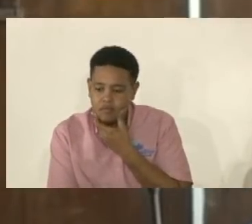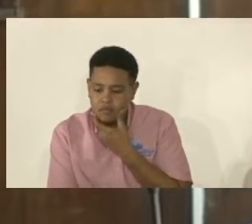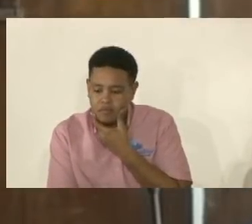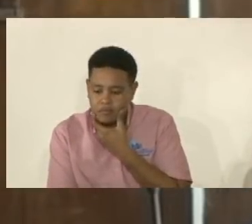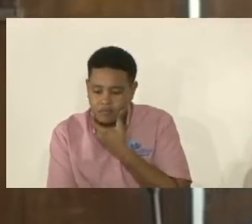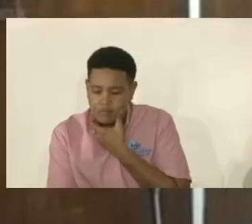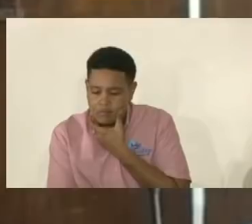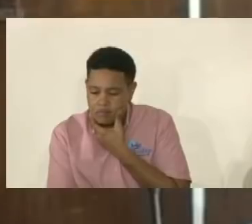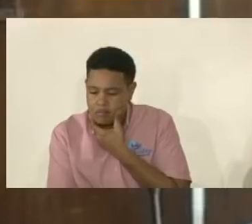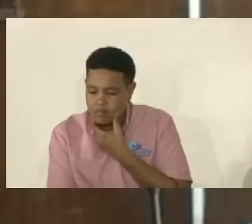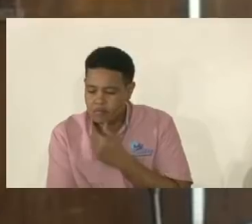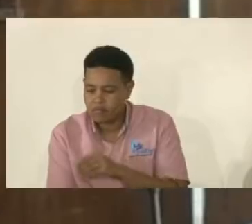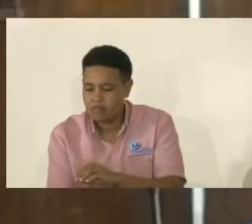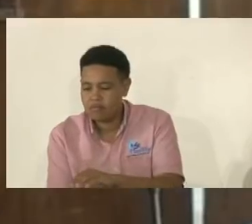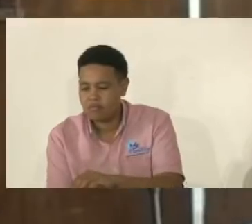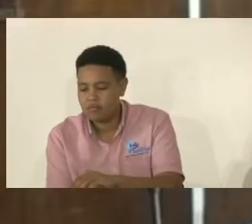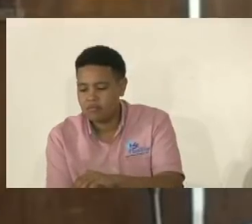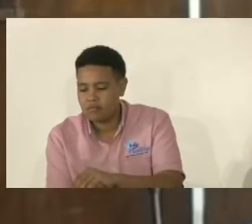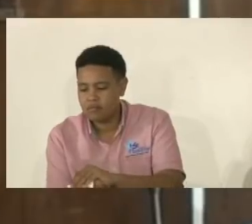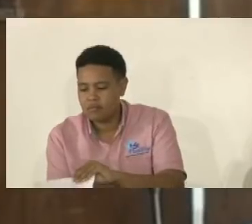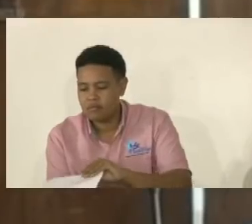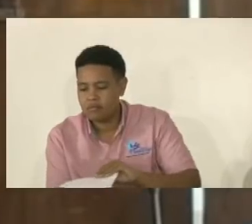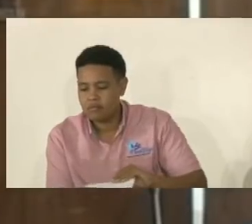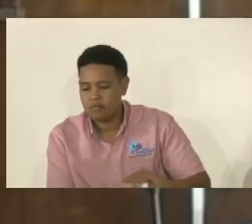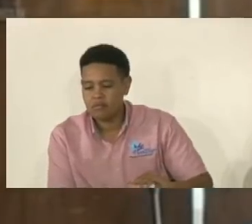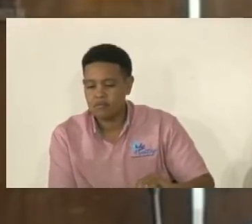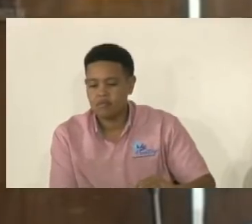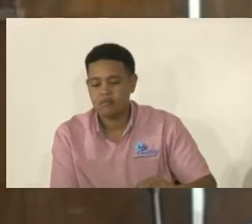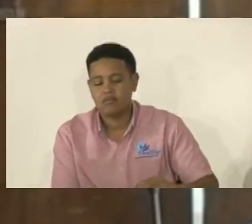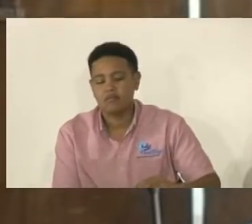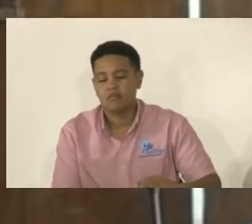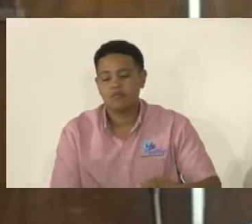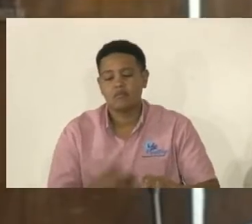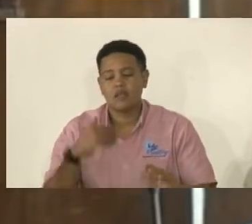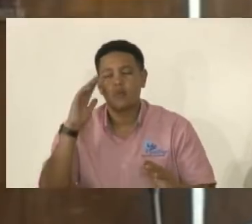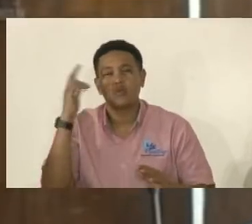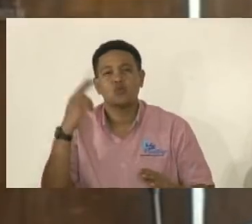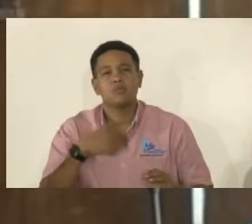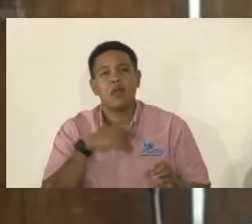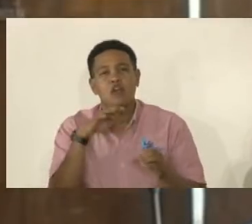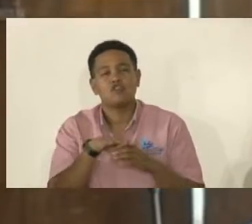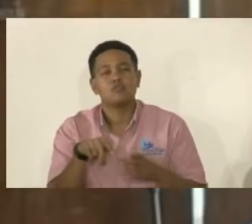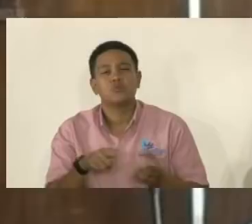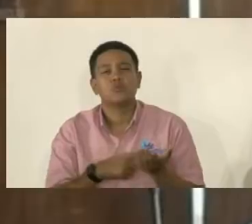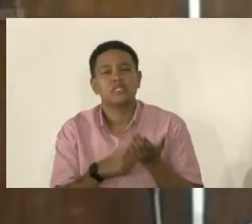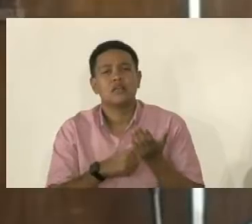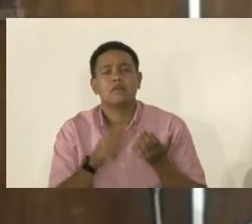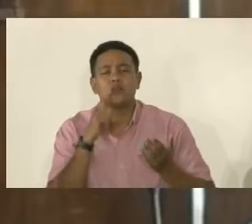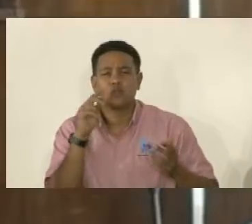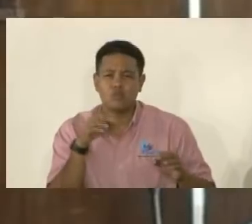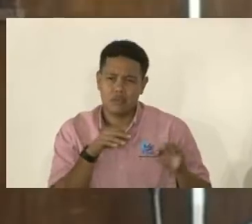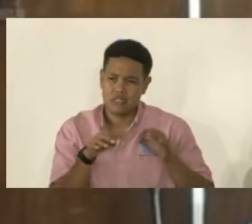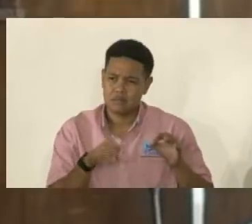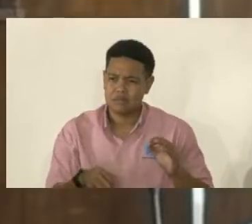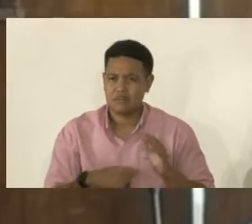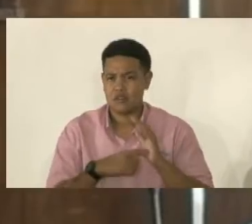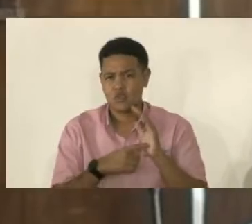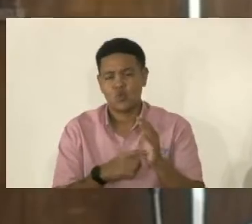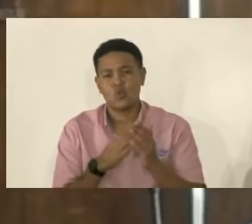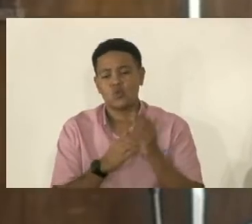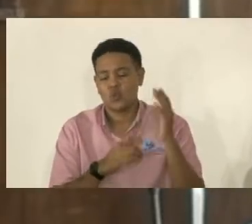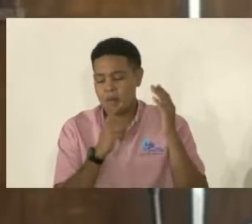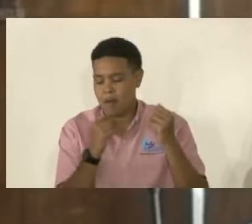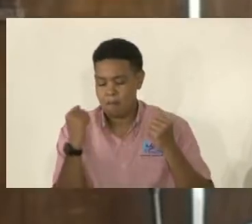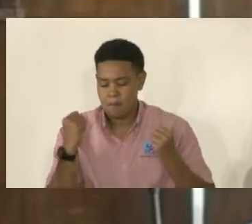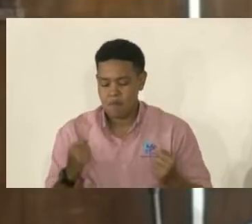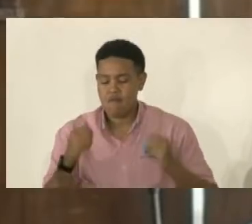Mr. President, I'll use my contribution to this debate to highlight some of these profound inequalities,